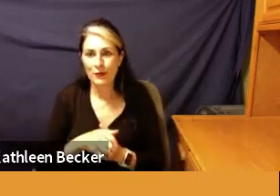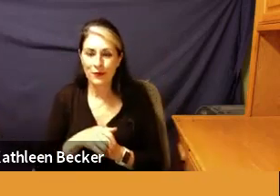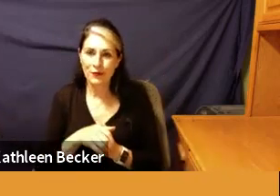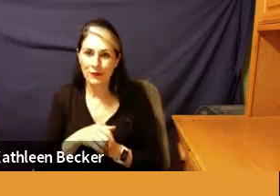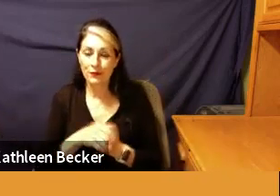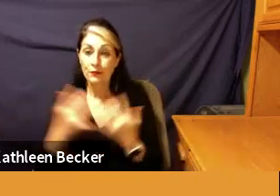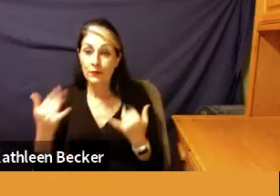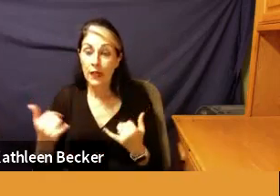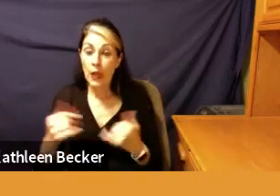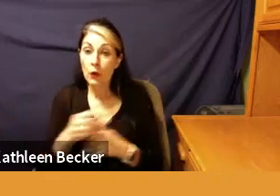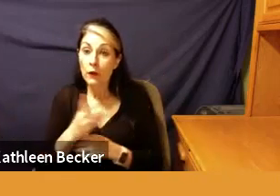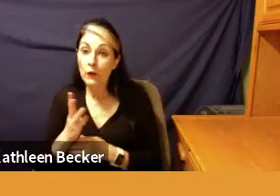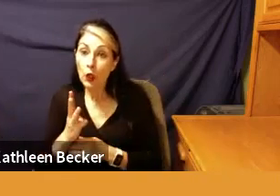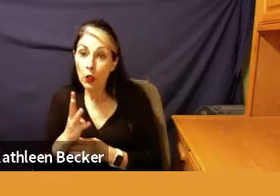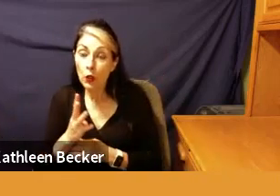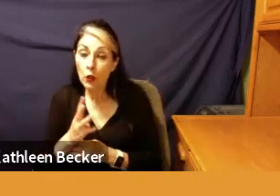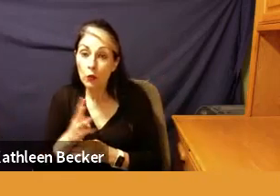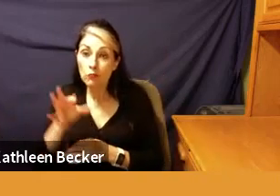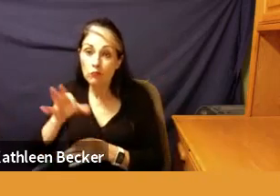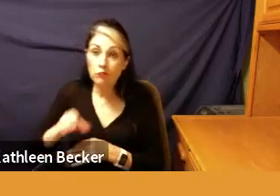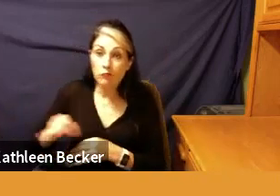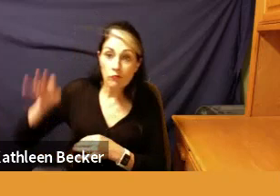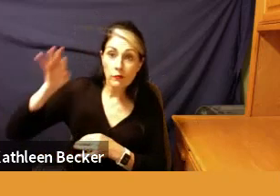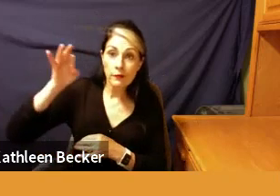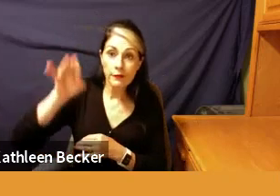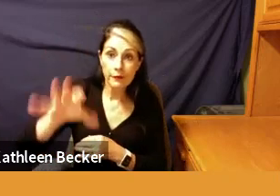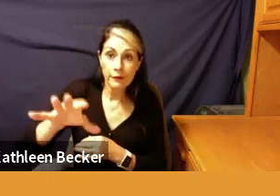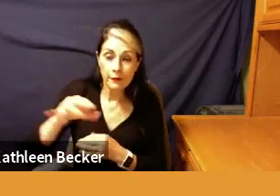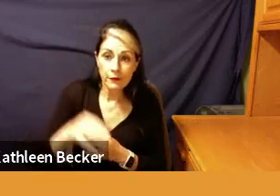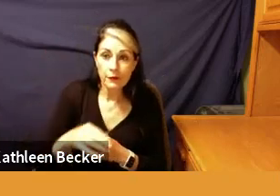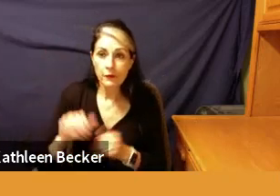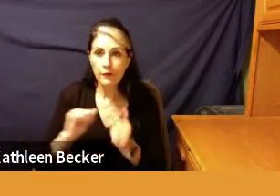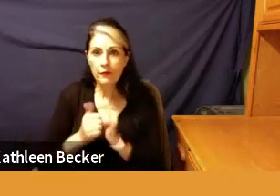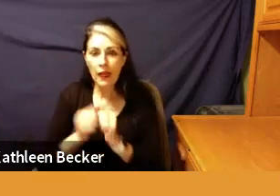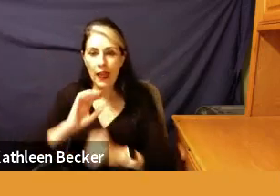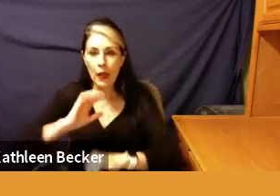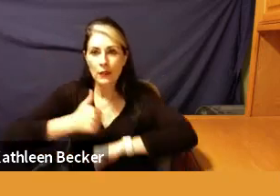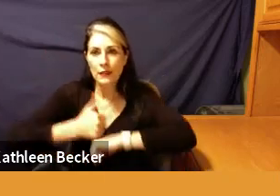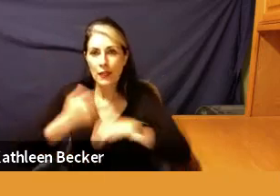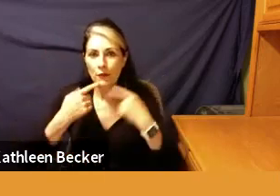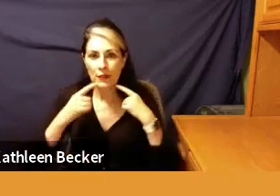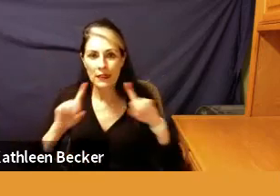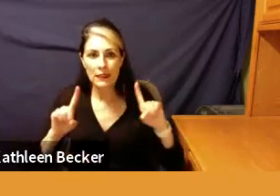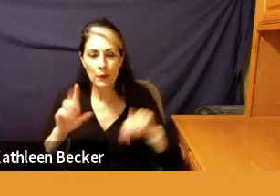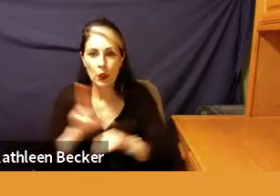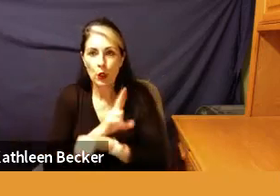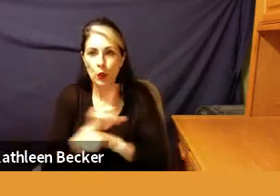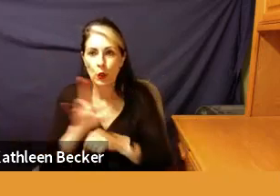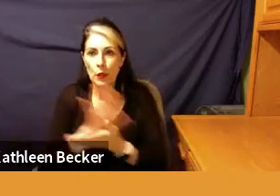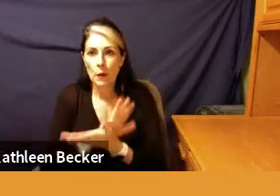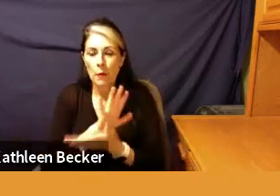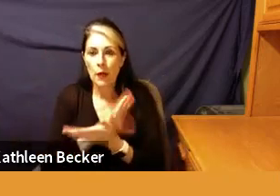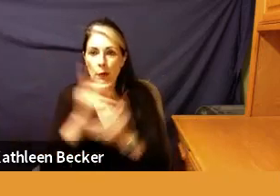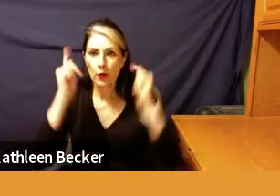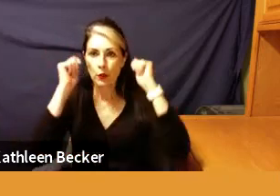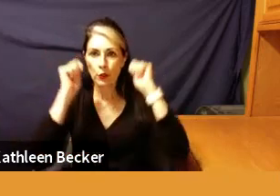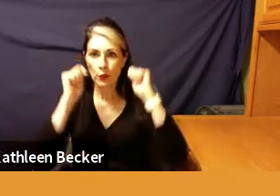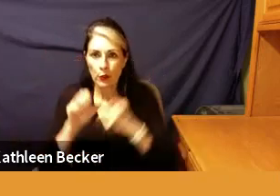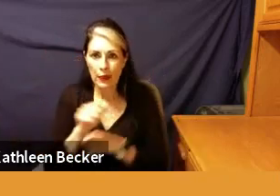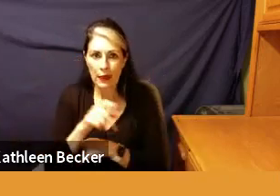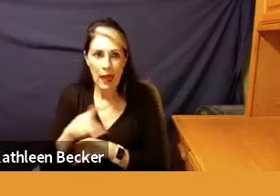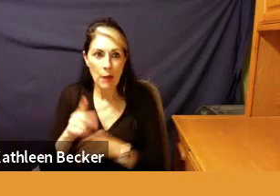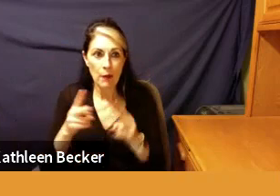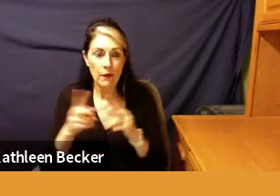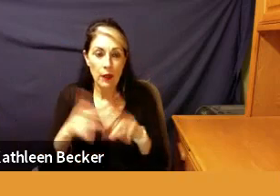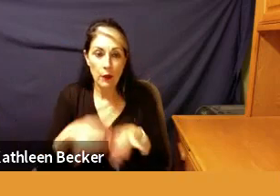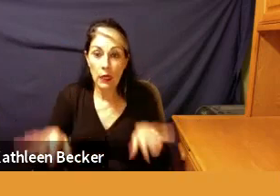So now I have a few tips for you to how to set up for success when you're using the paper tutoring app, because this is really